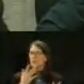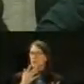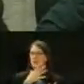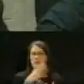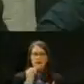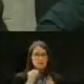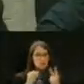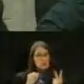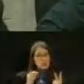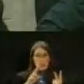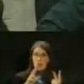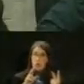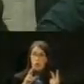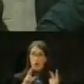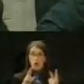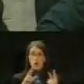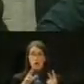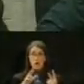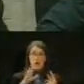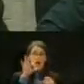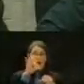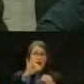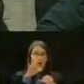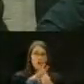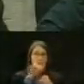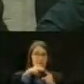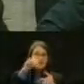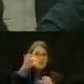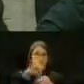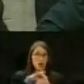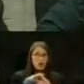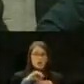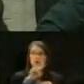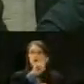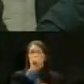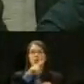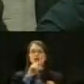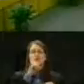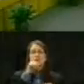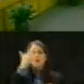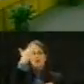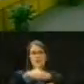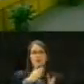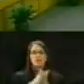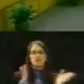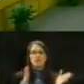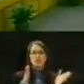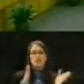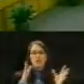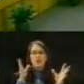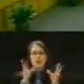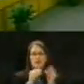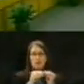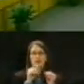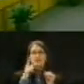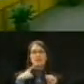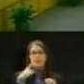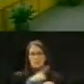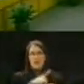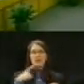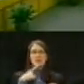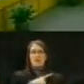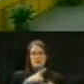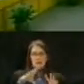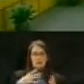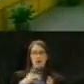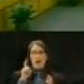now before the General Assembly, and it's before the legislature now. The legislature is going to have to determine how they want this committee to proceed. As we were having our